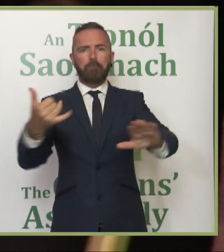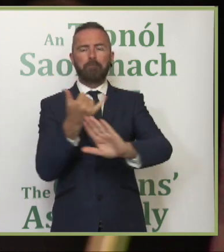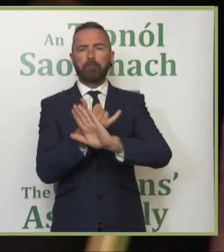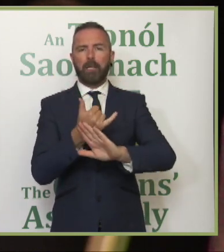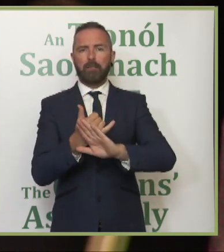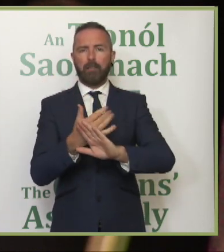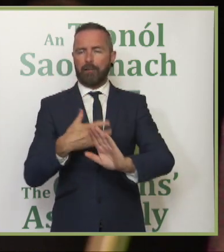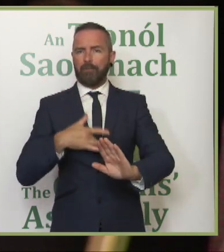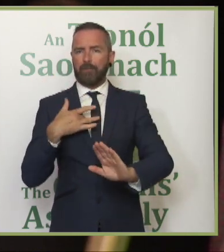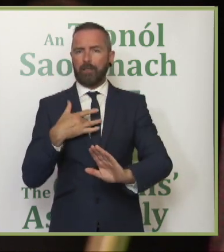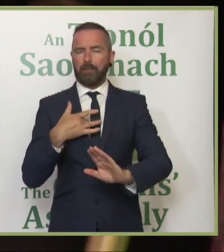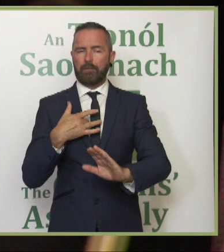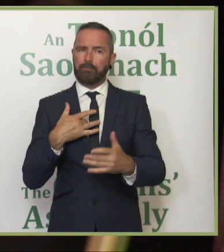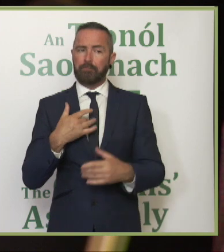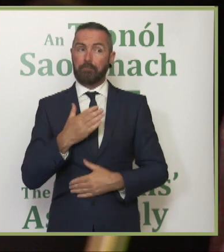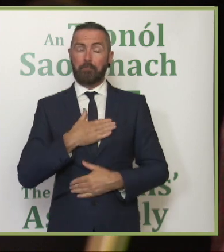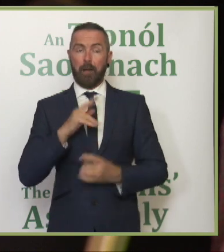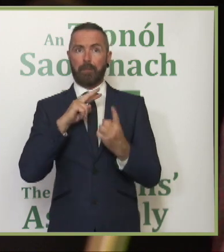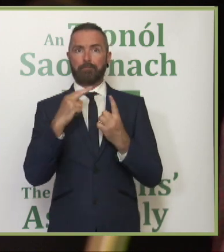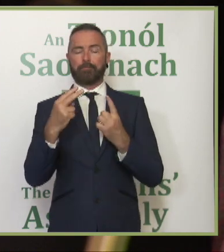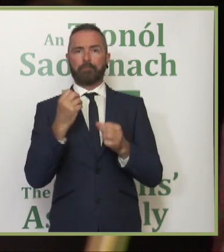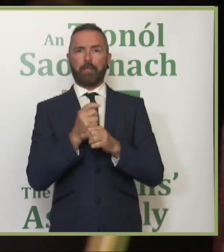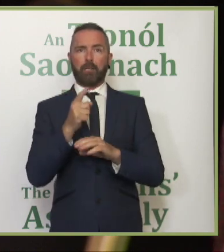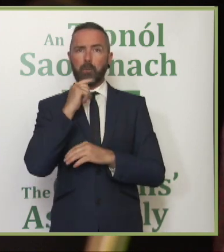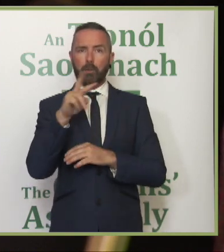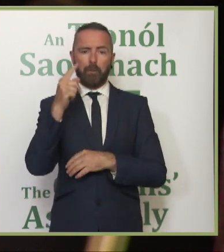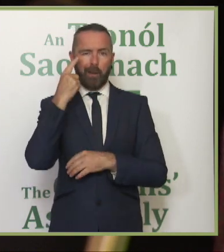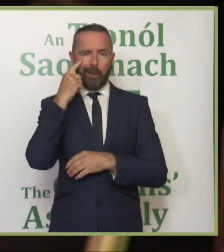my impression about this, and I think we could look into that.